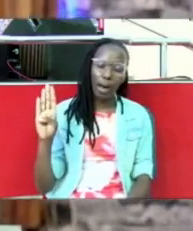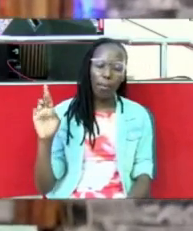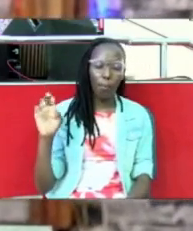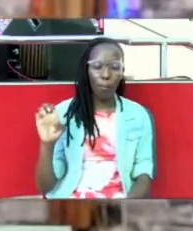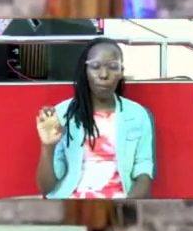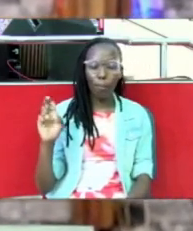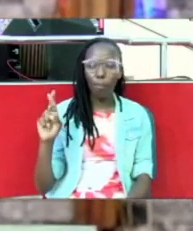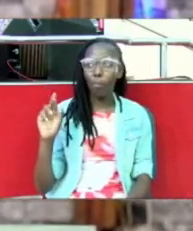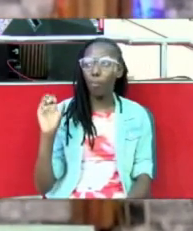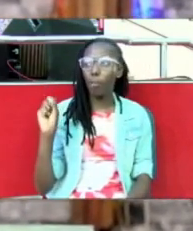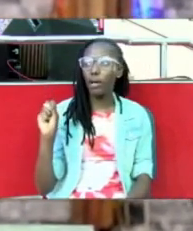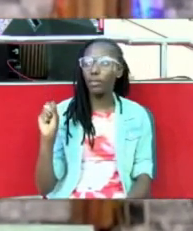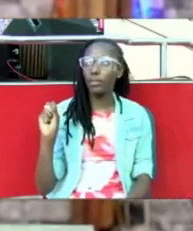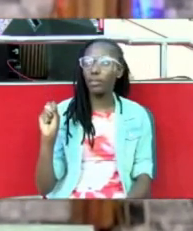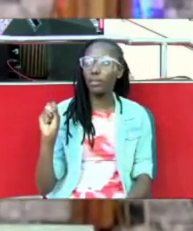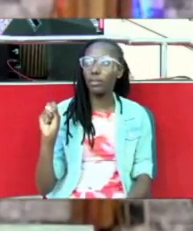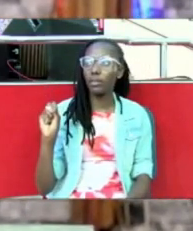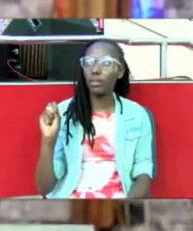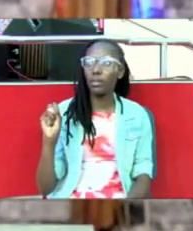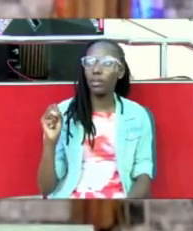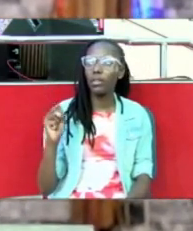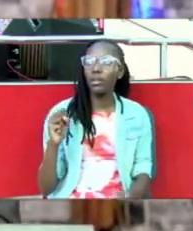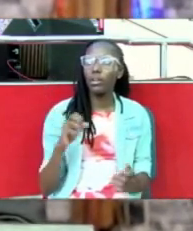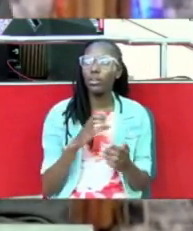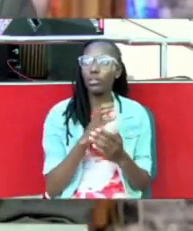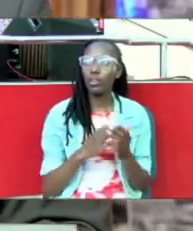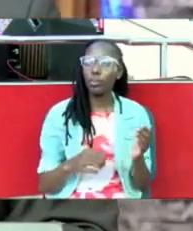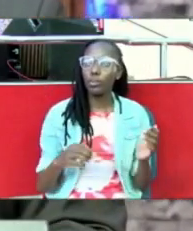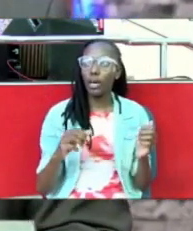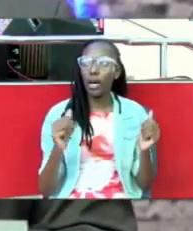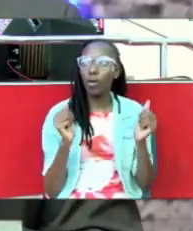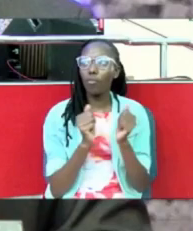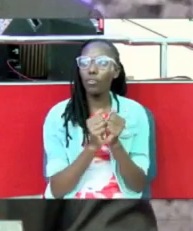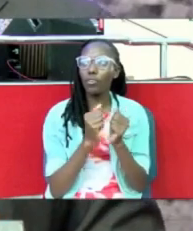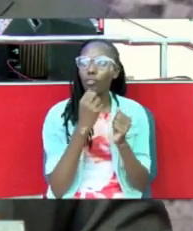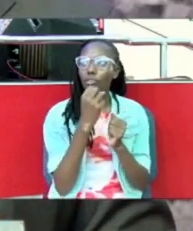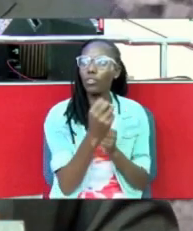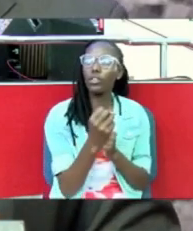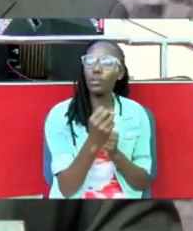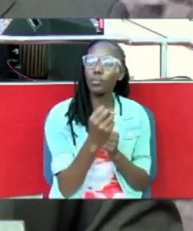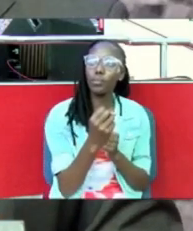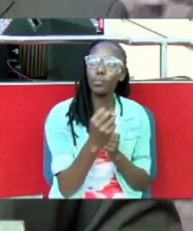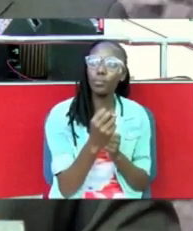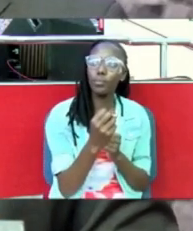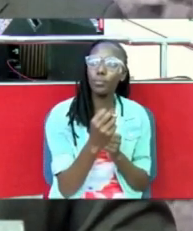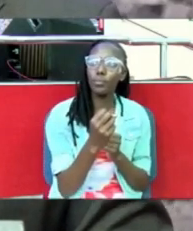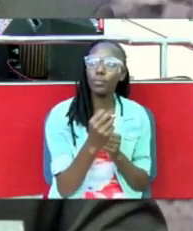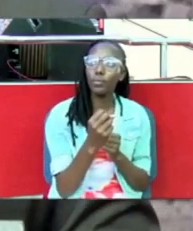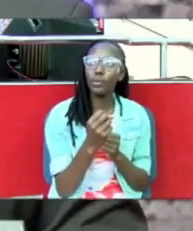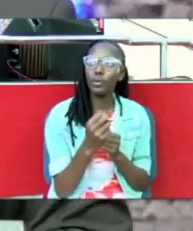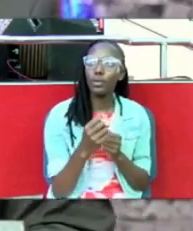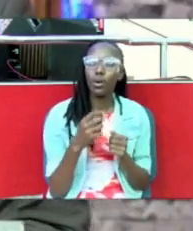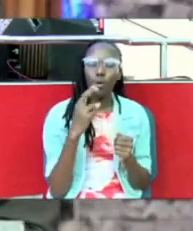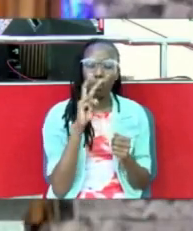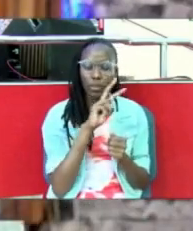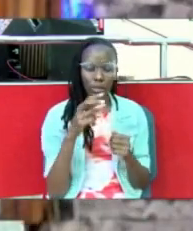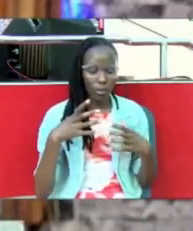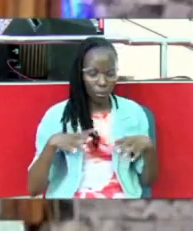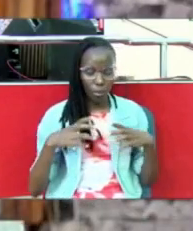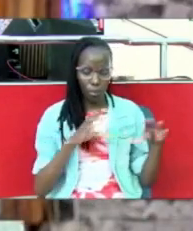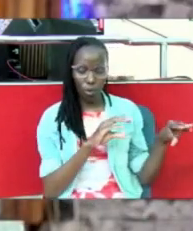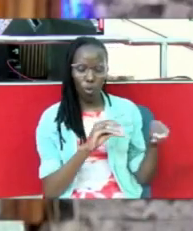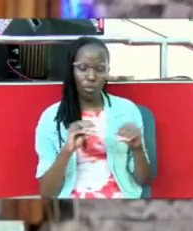katika Hesabu 15, tatu, ya kwamba kuna wale wa watu walitumwa wakaweza kuangalia ile